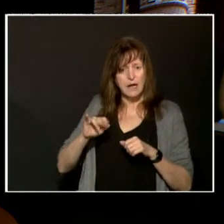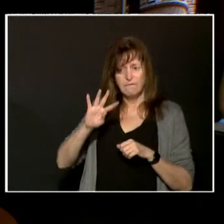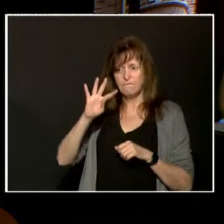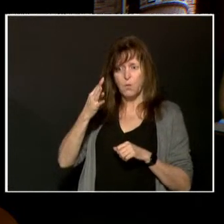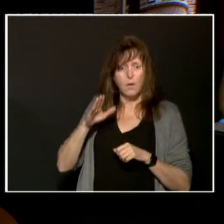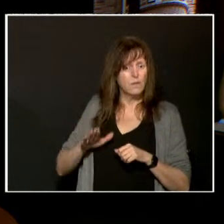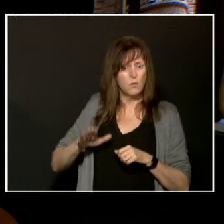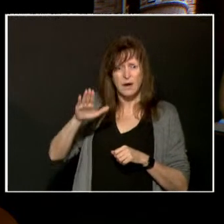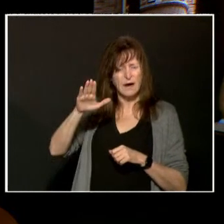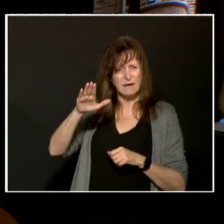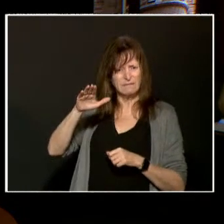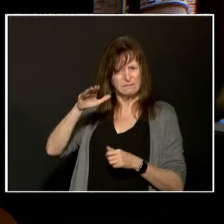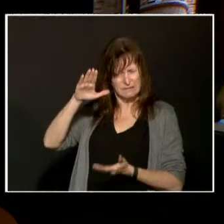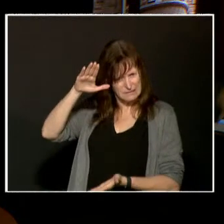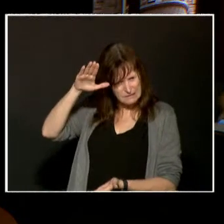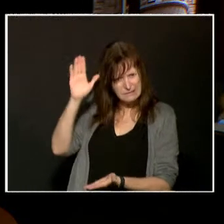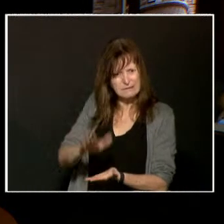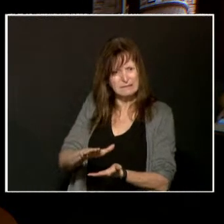there